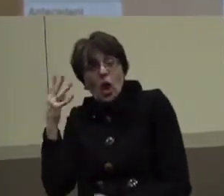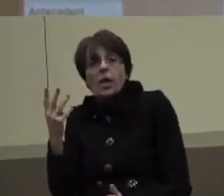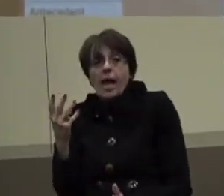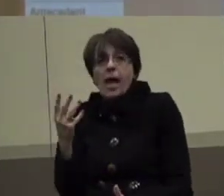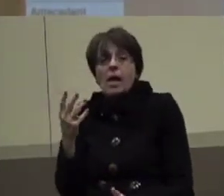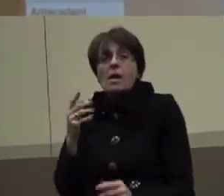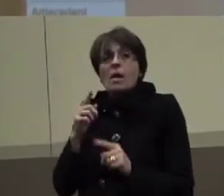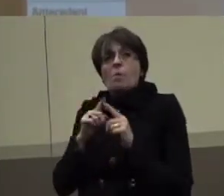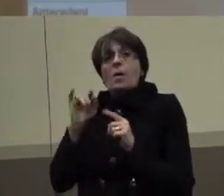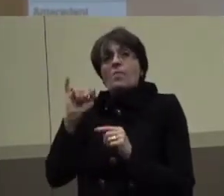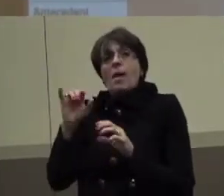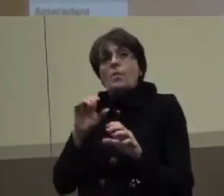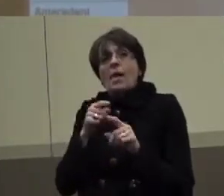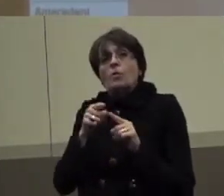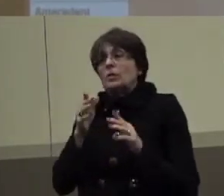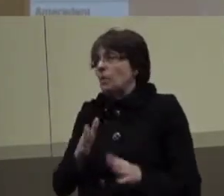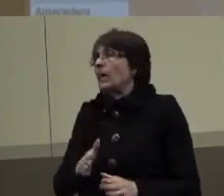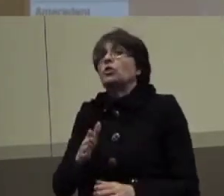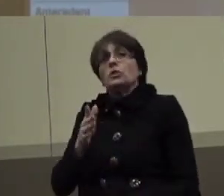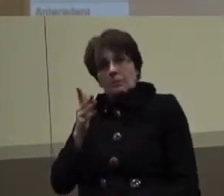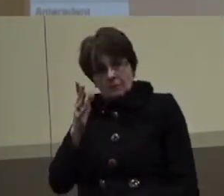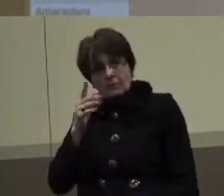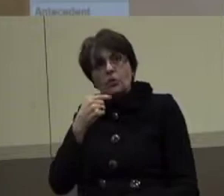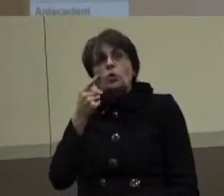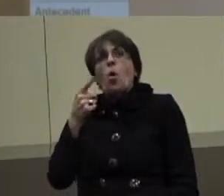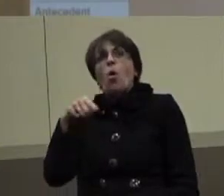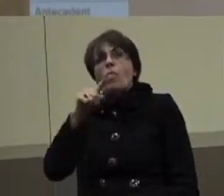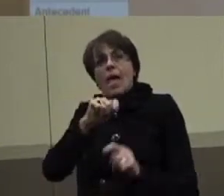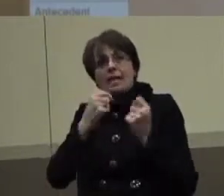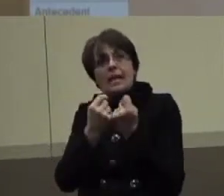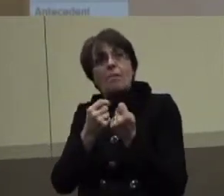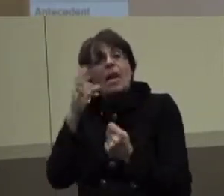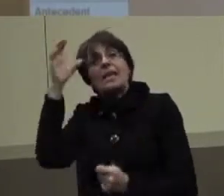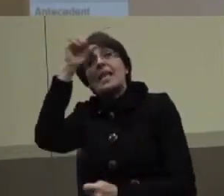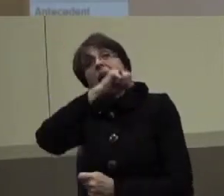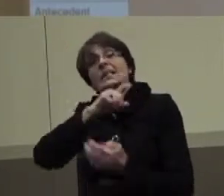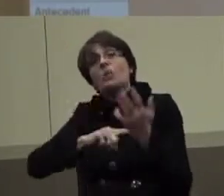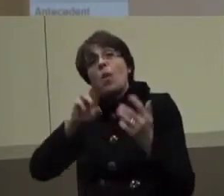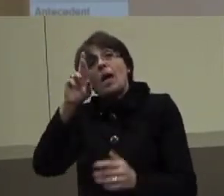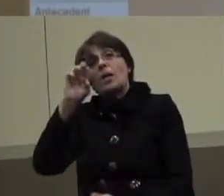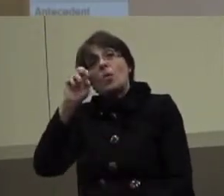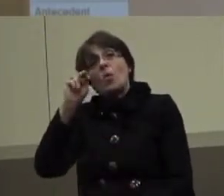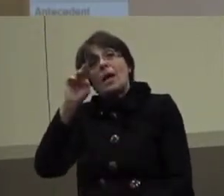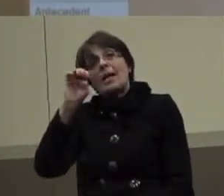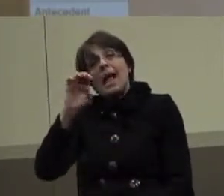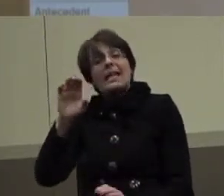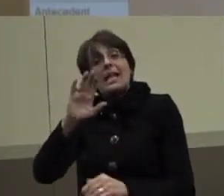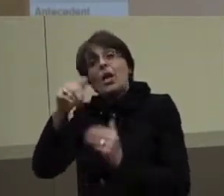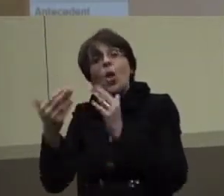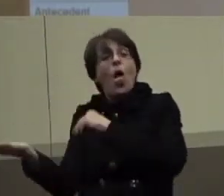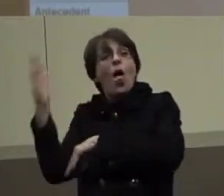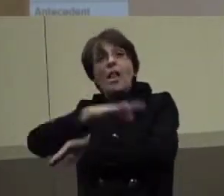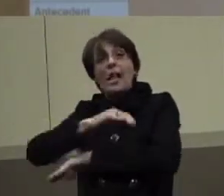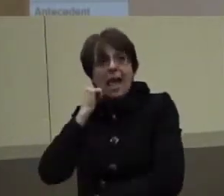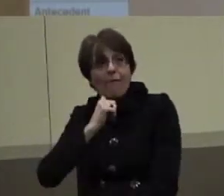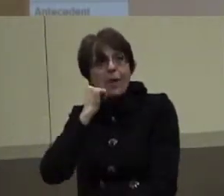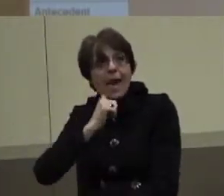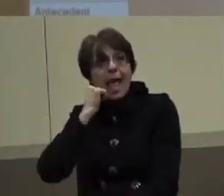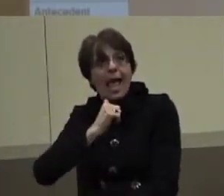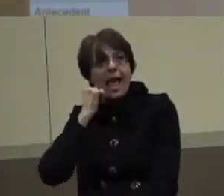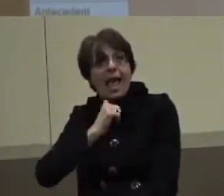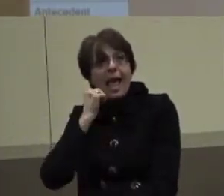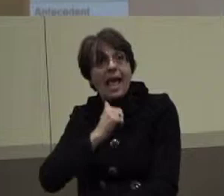But that's what this behavior specialist, honest to goodness, told this team to do. So guess what Renee was doing all day, every